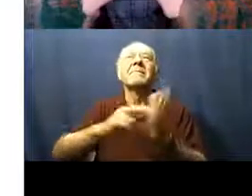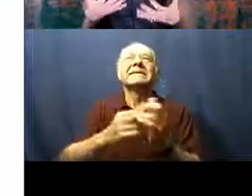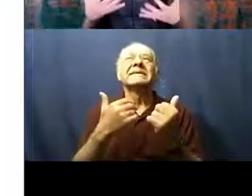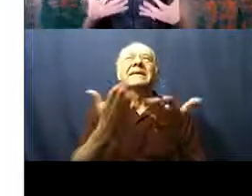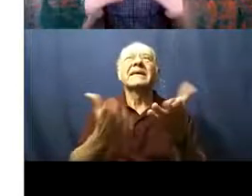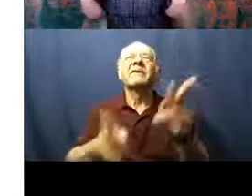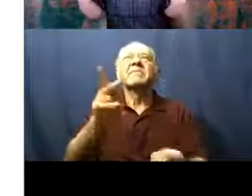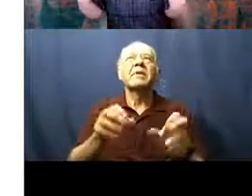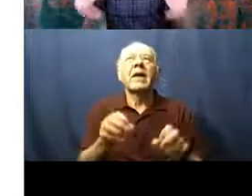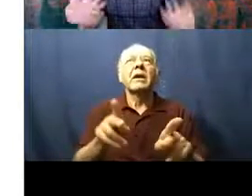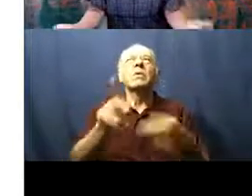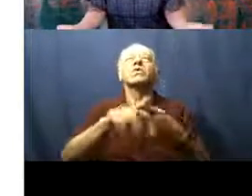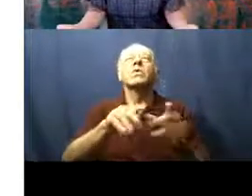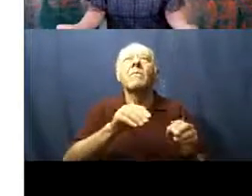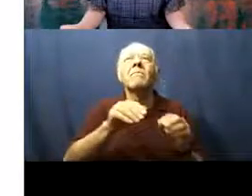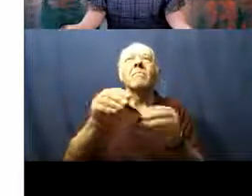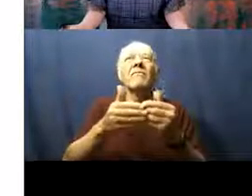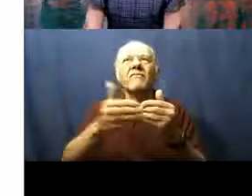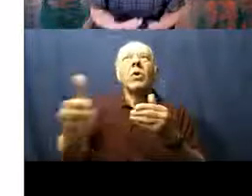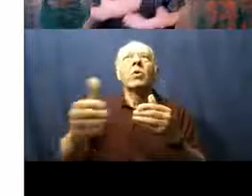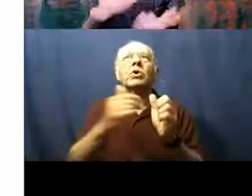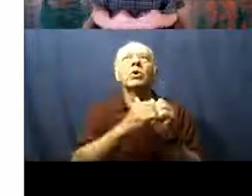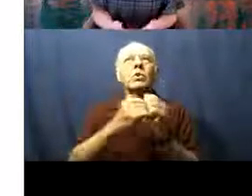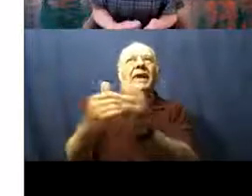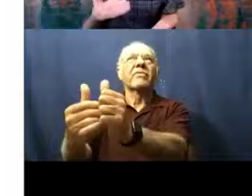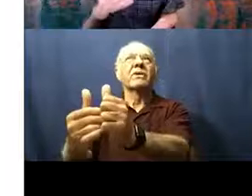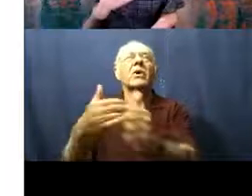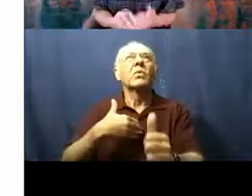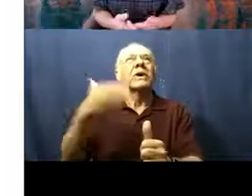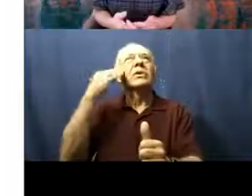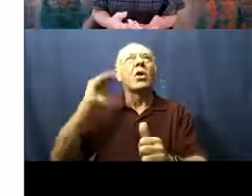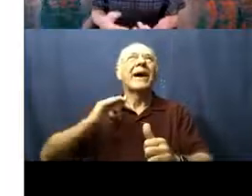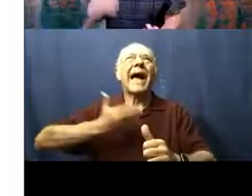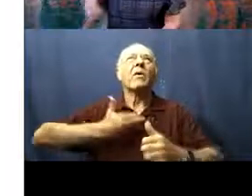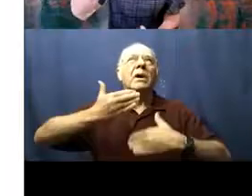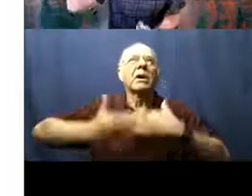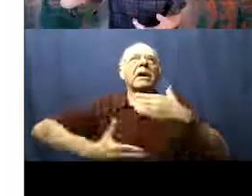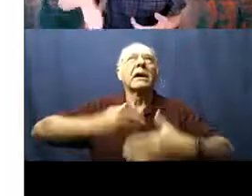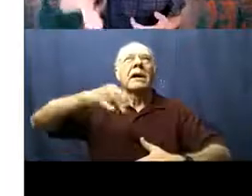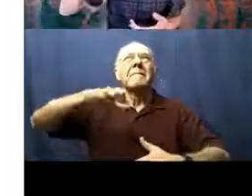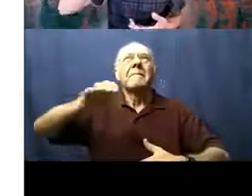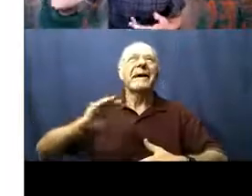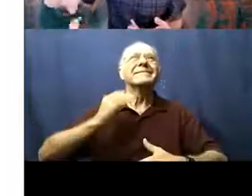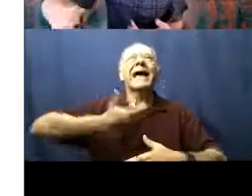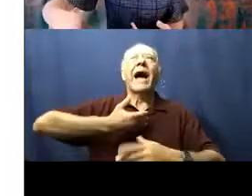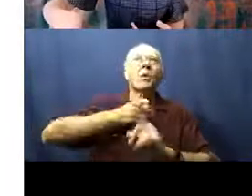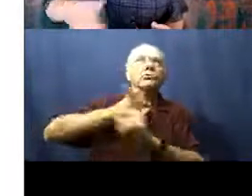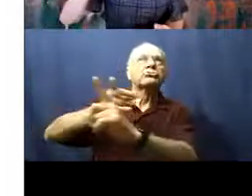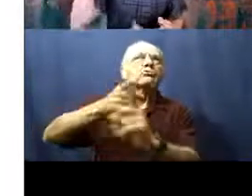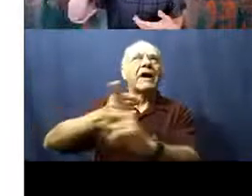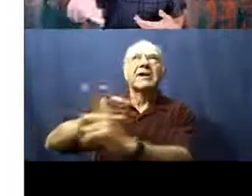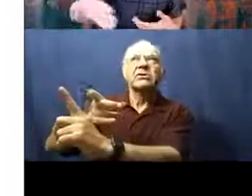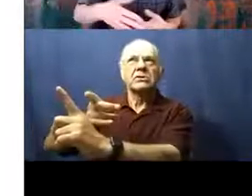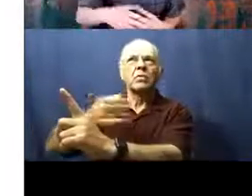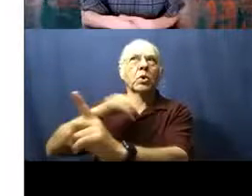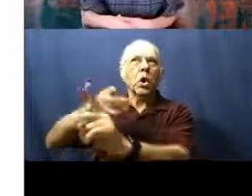an opportunity to move forward together, right? We know our pace, we know our direction. This is how we're going to do it. Here's where we're going,